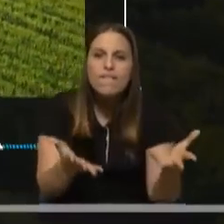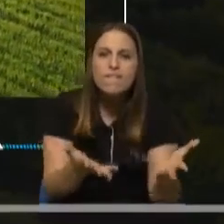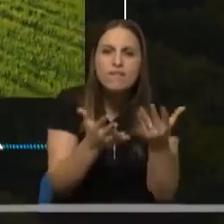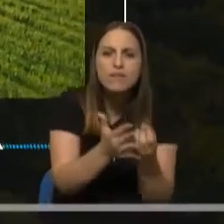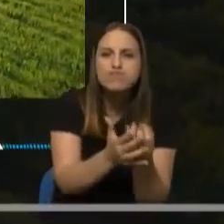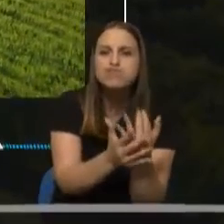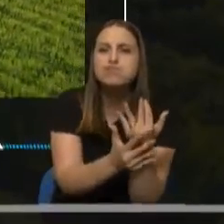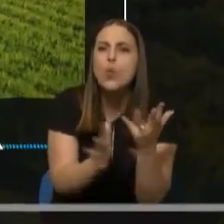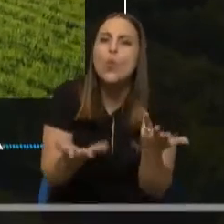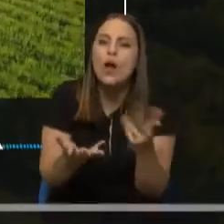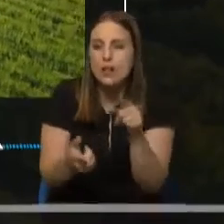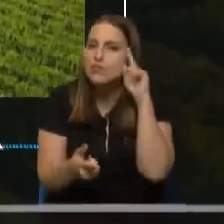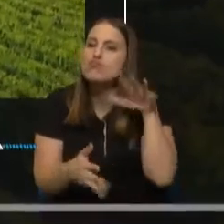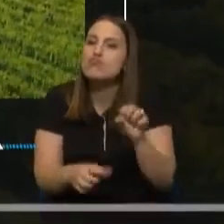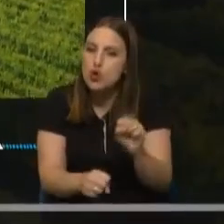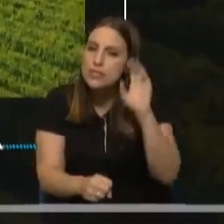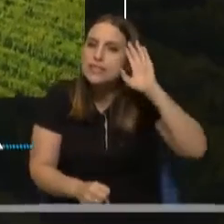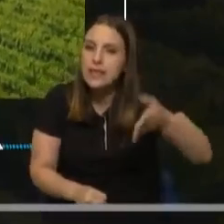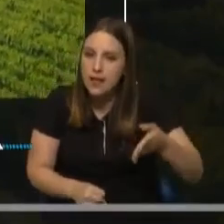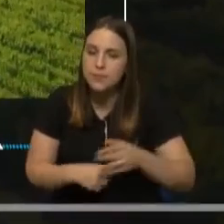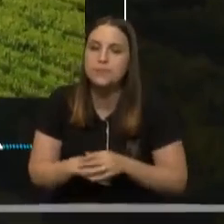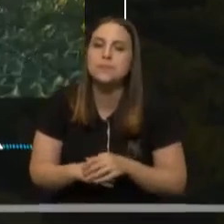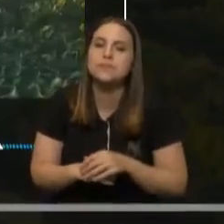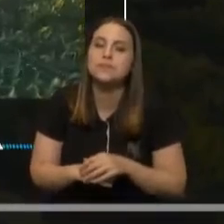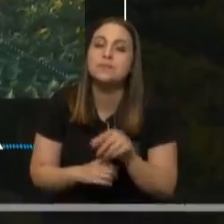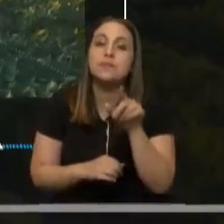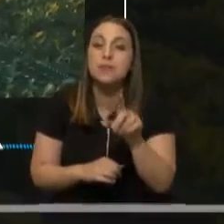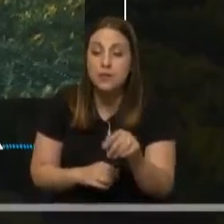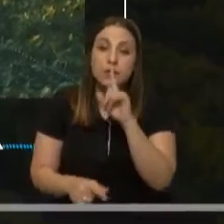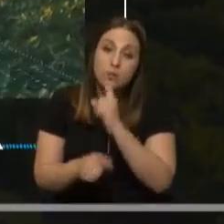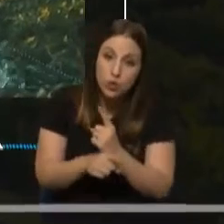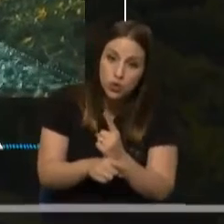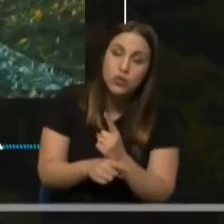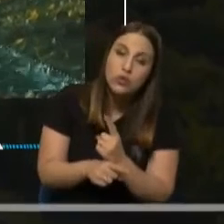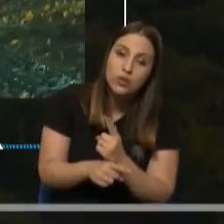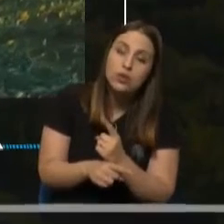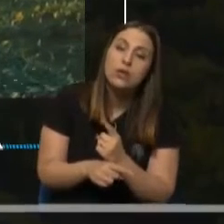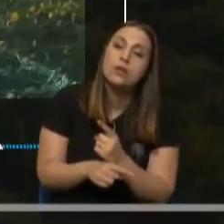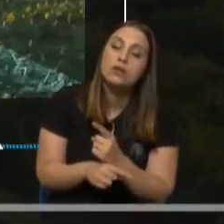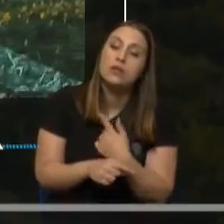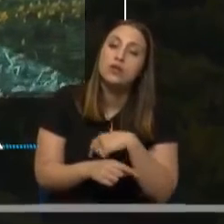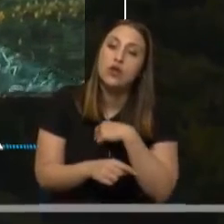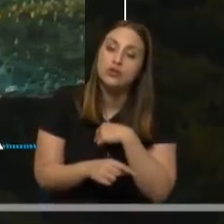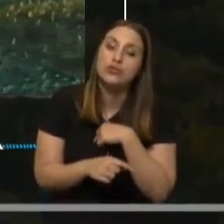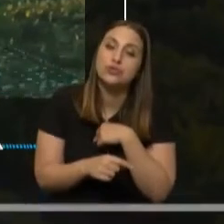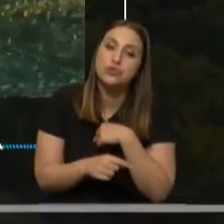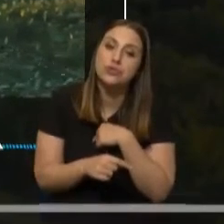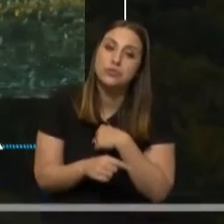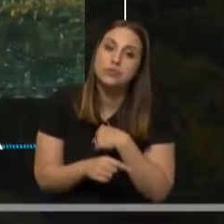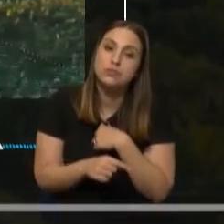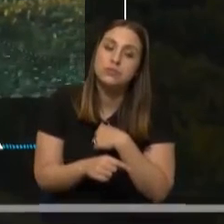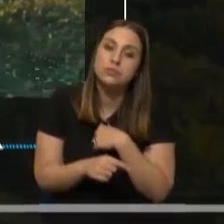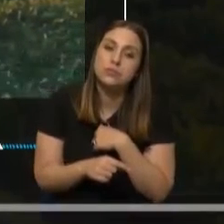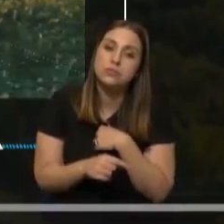In order to, in the meanwhile, to enhance the produce, in the meanwhile, we can save those things